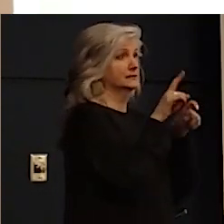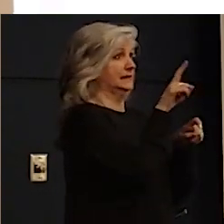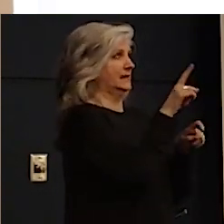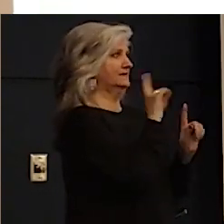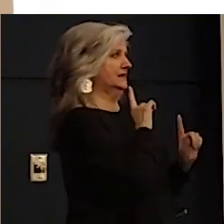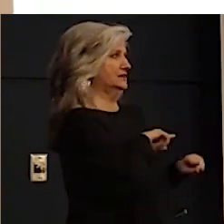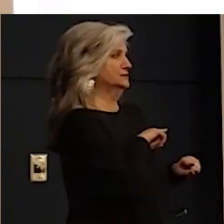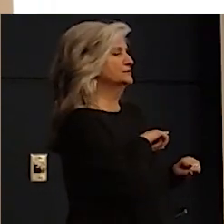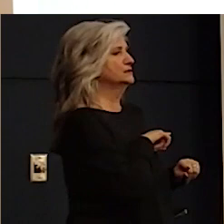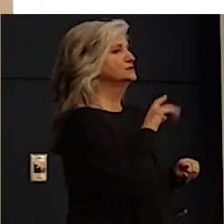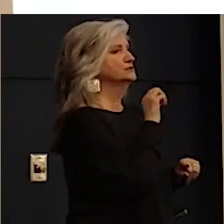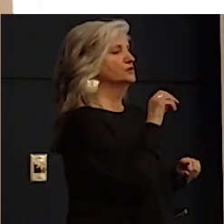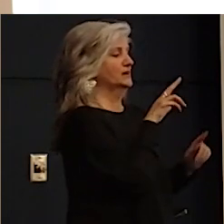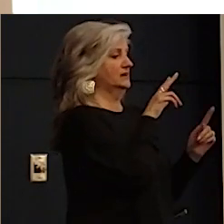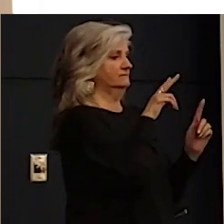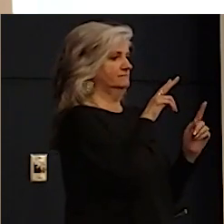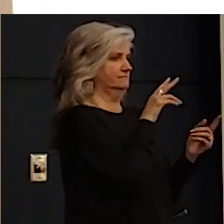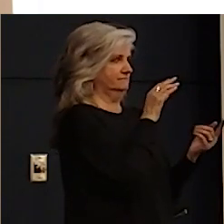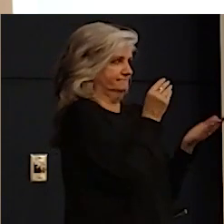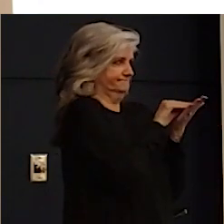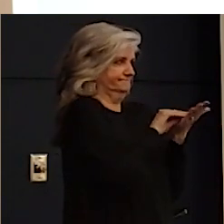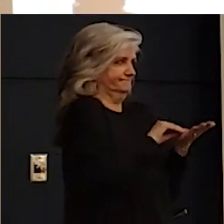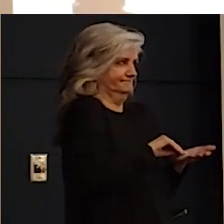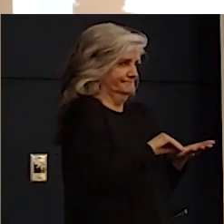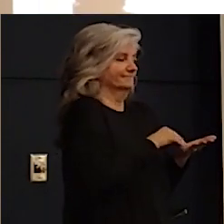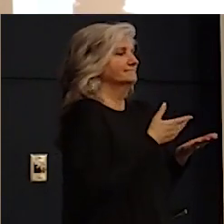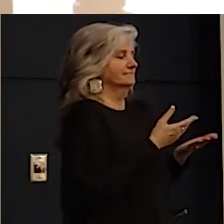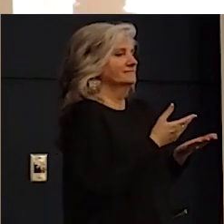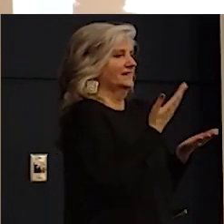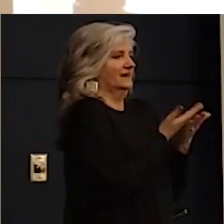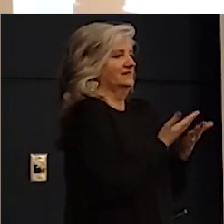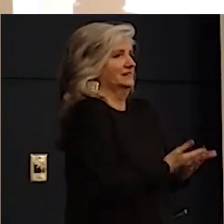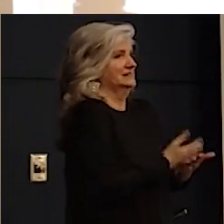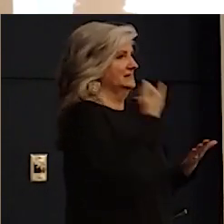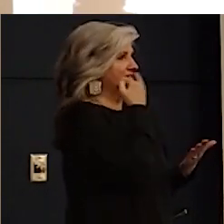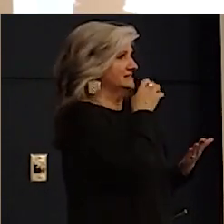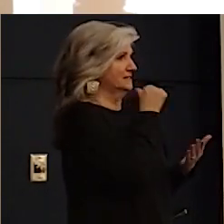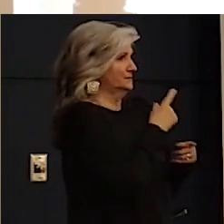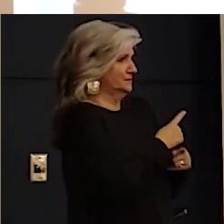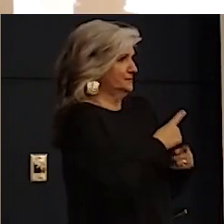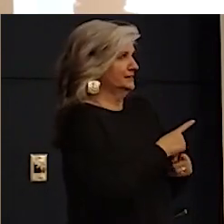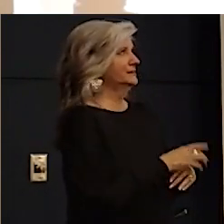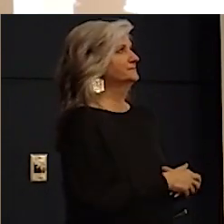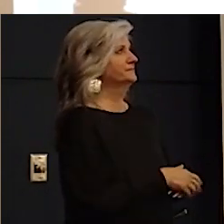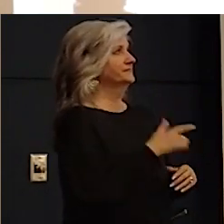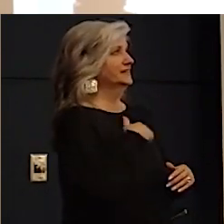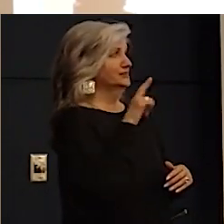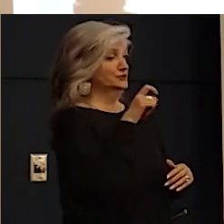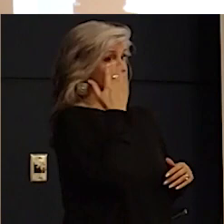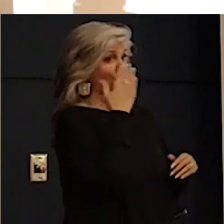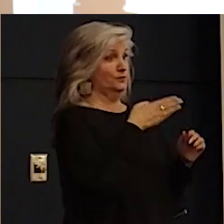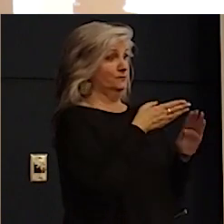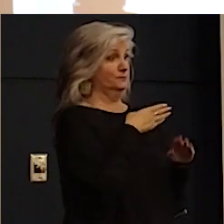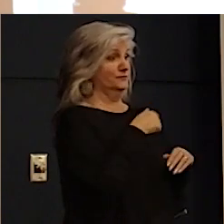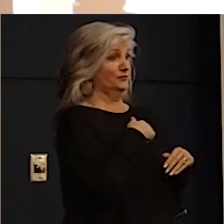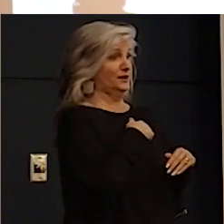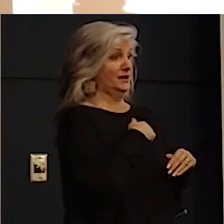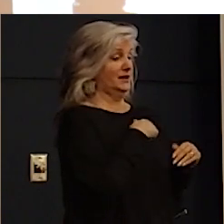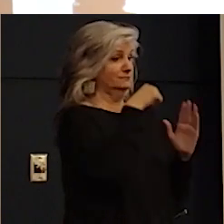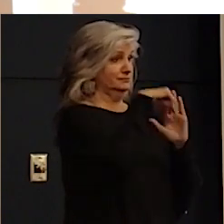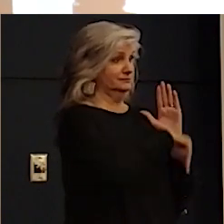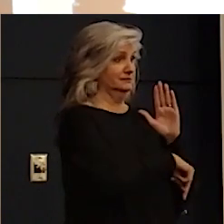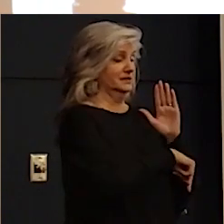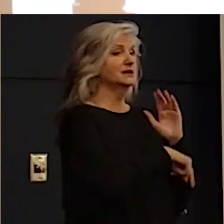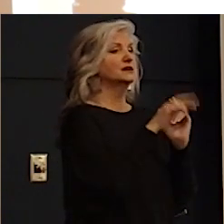record. And then we can file evidence and challenge it if it's not appropriate. I should note, before I dive into the details, this